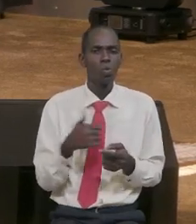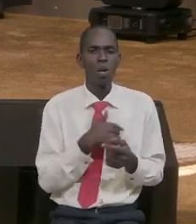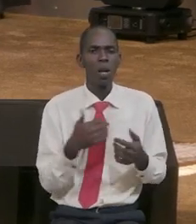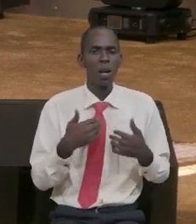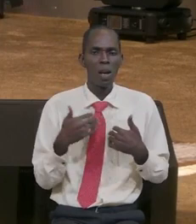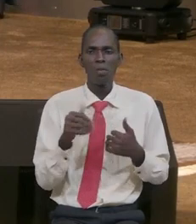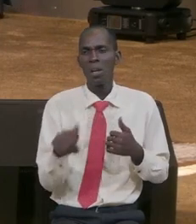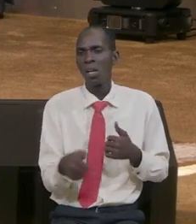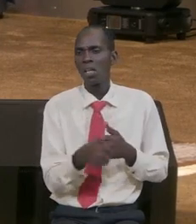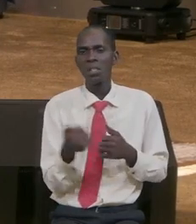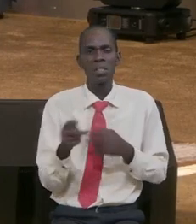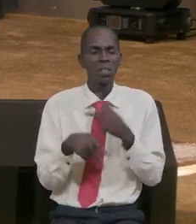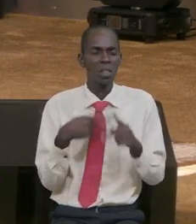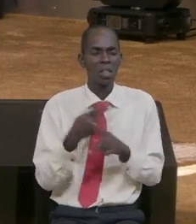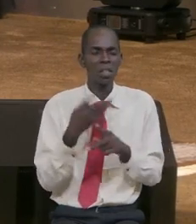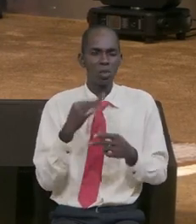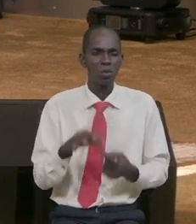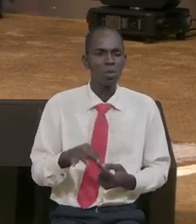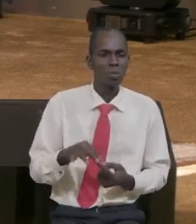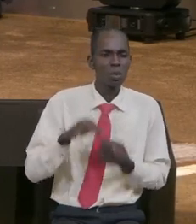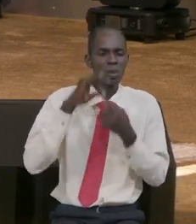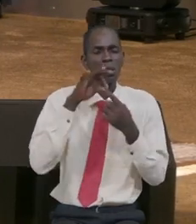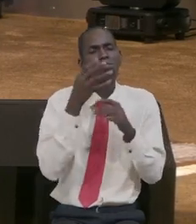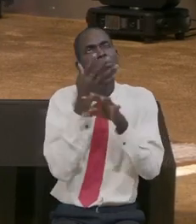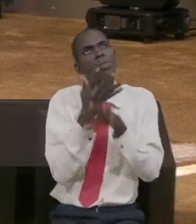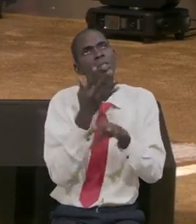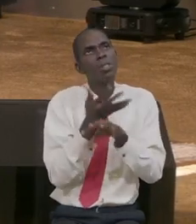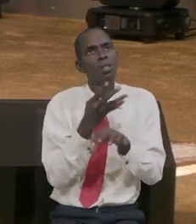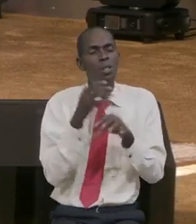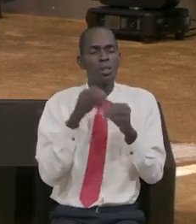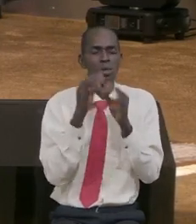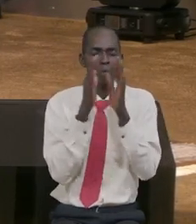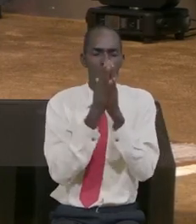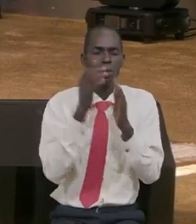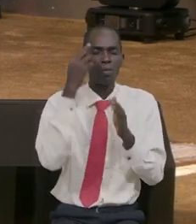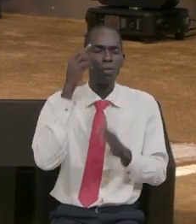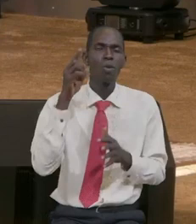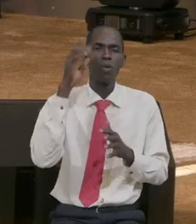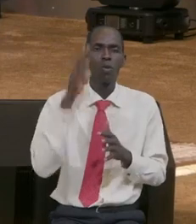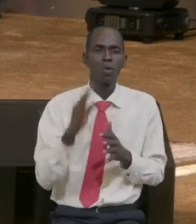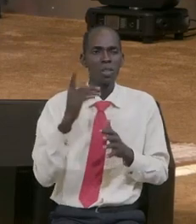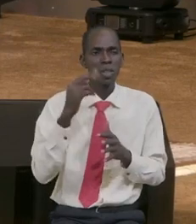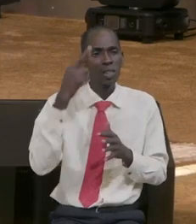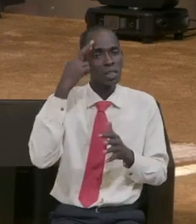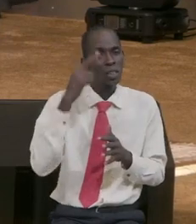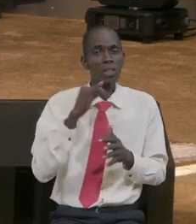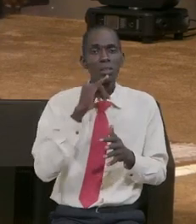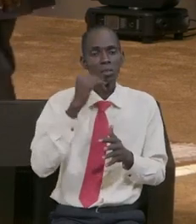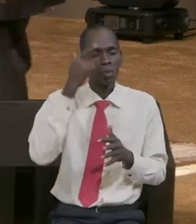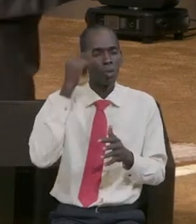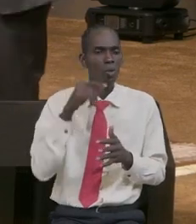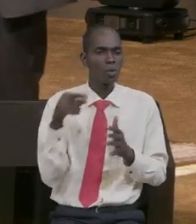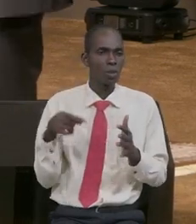kind of intervention from God, from heaven? The reason is, for this purpose have